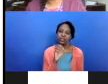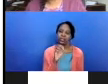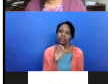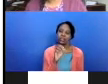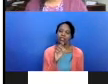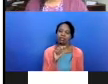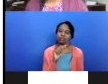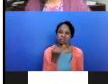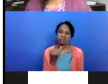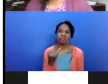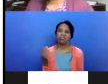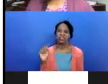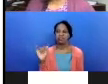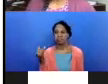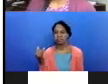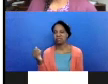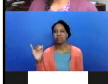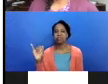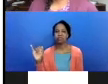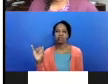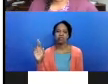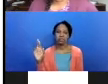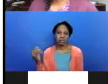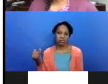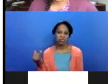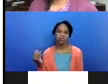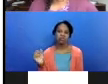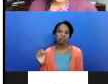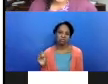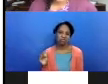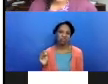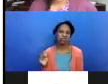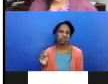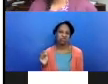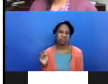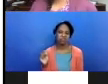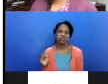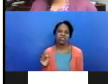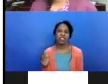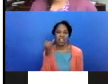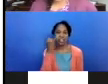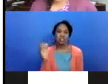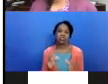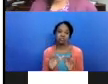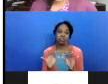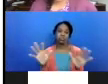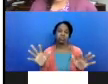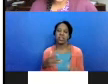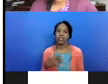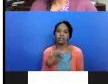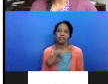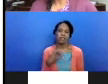submitted. You've referred to your old way of thinking, and I as well have evolved in my understanding and thinking about